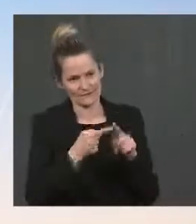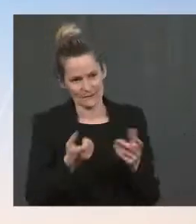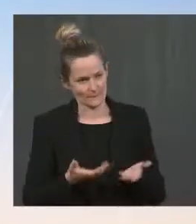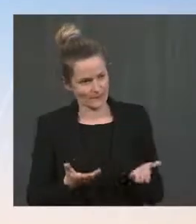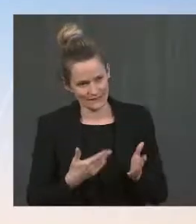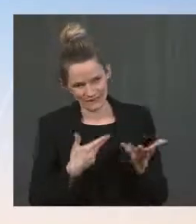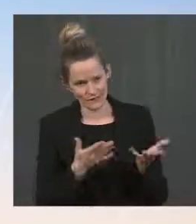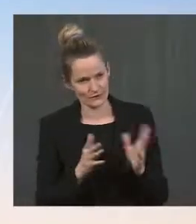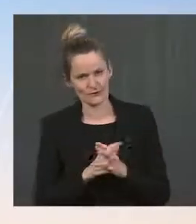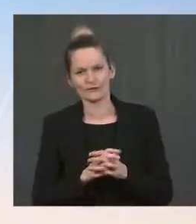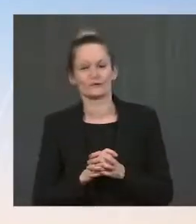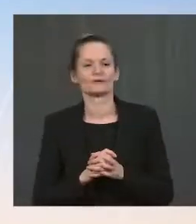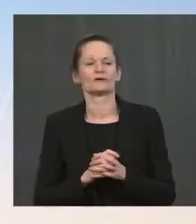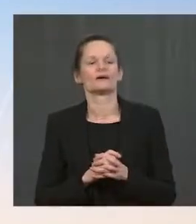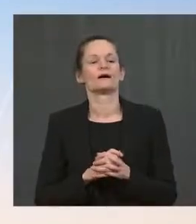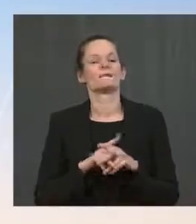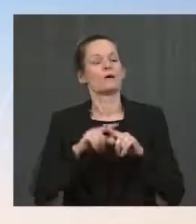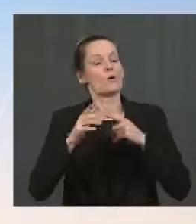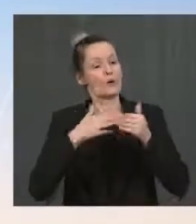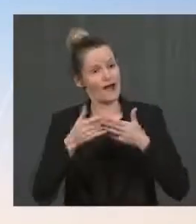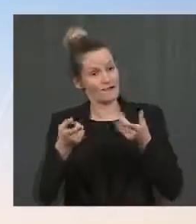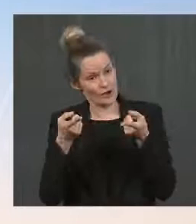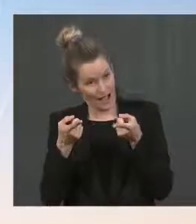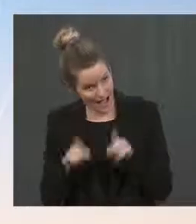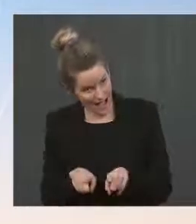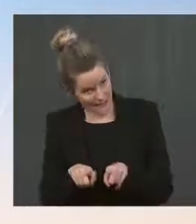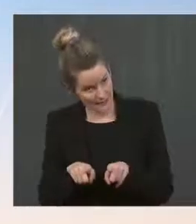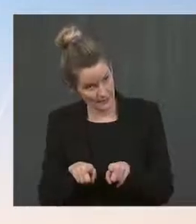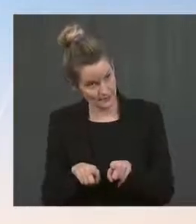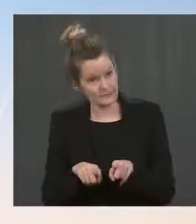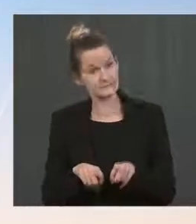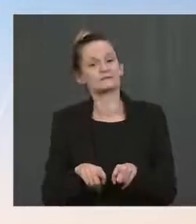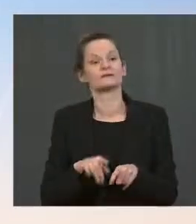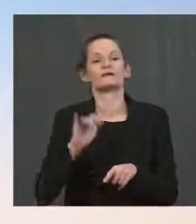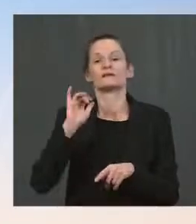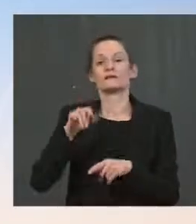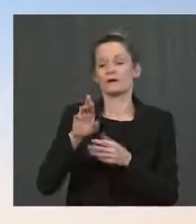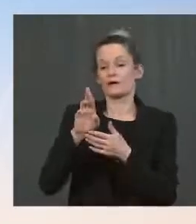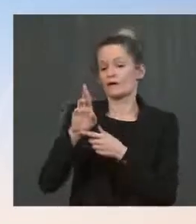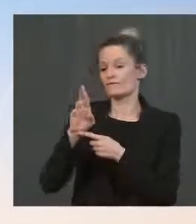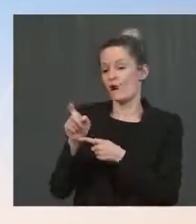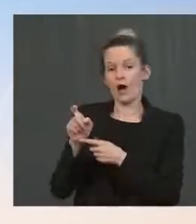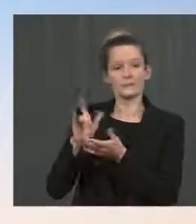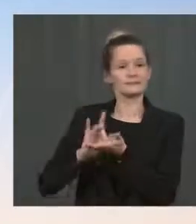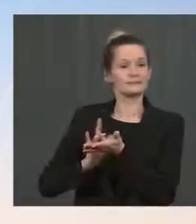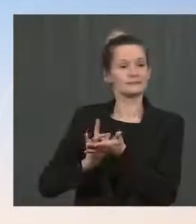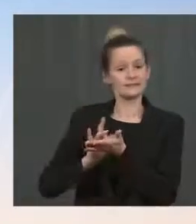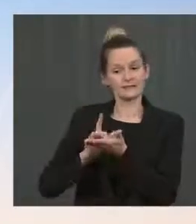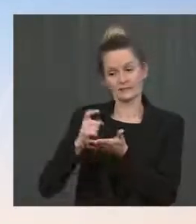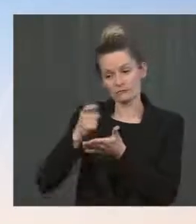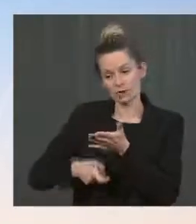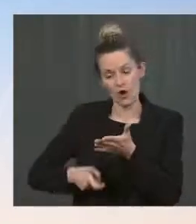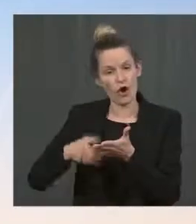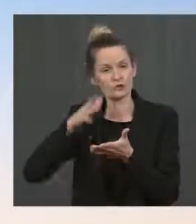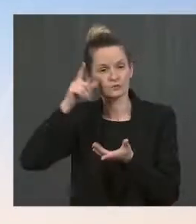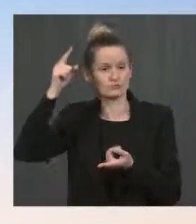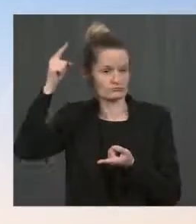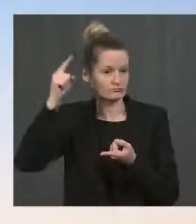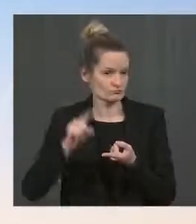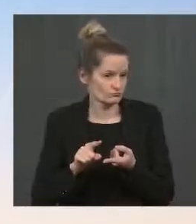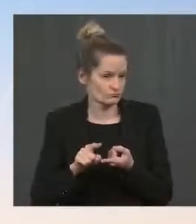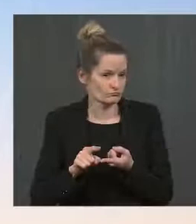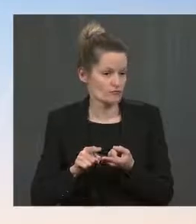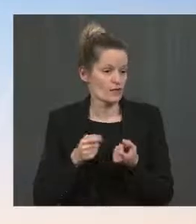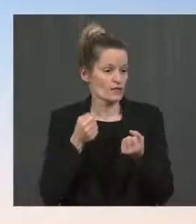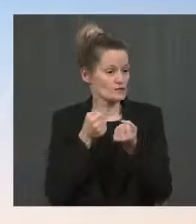the need to lower costs for working families, from prescription drugs to child care to the cost of college to elder care, on the need to tackle the climate